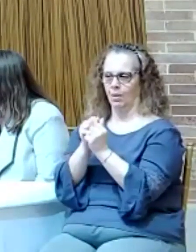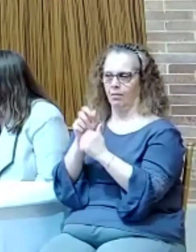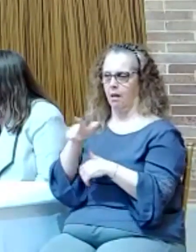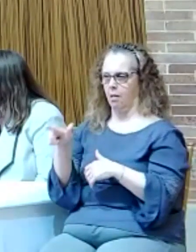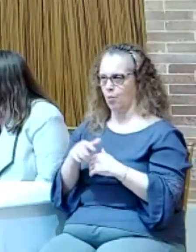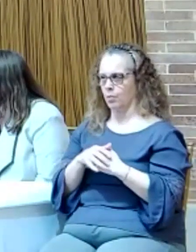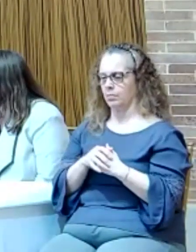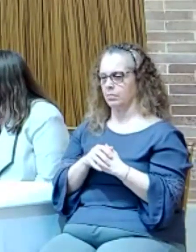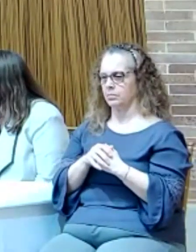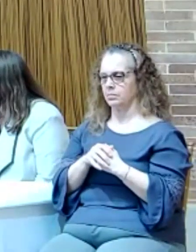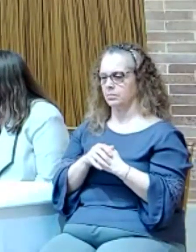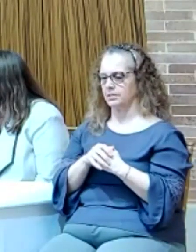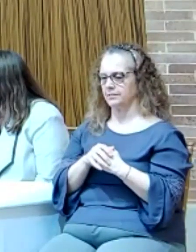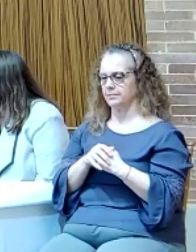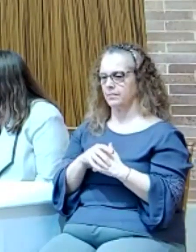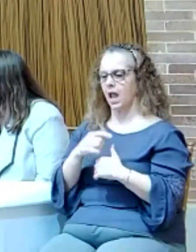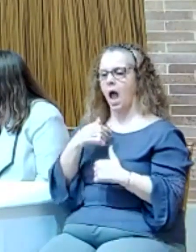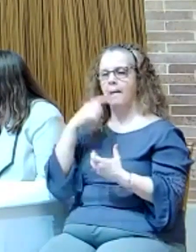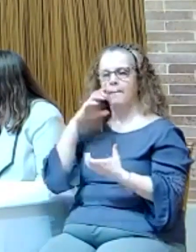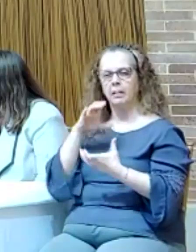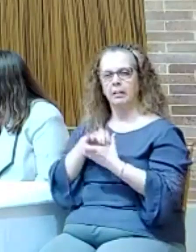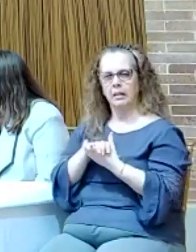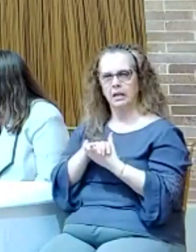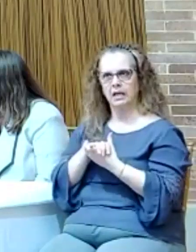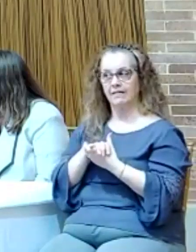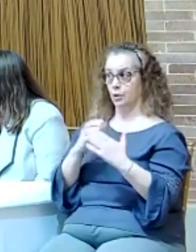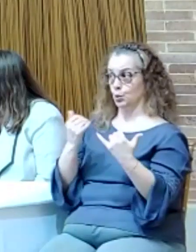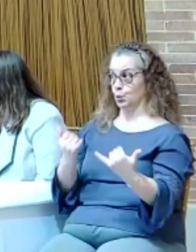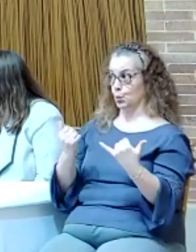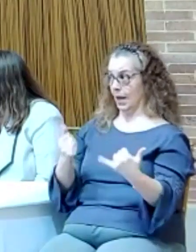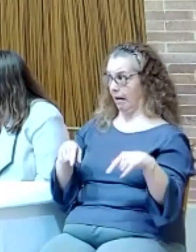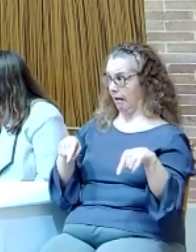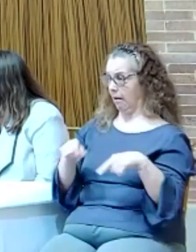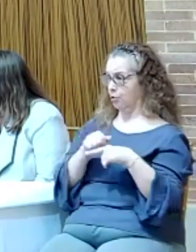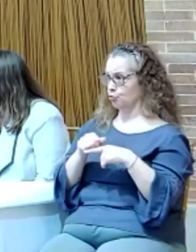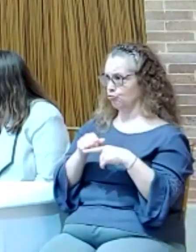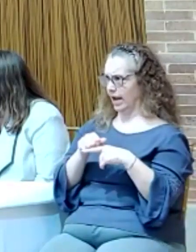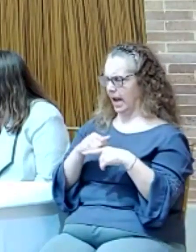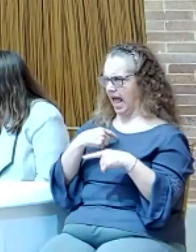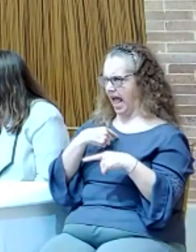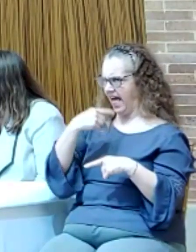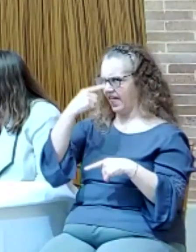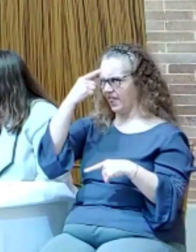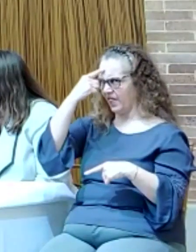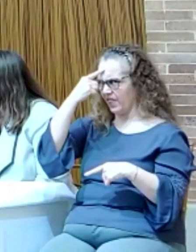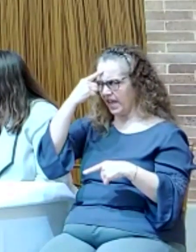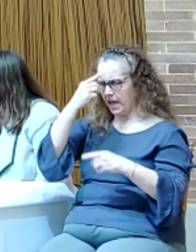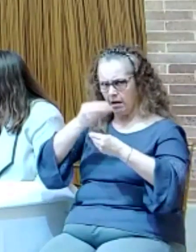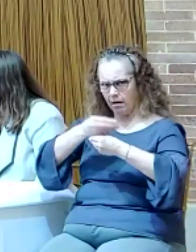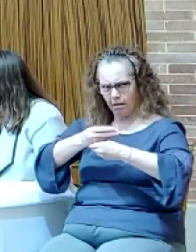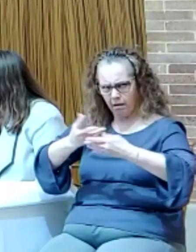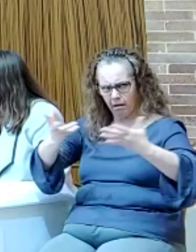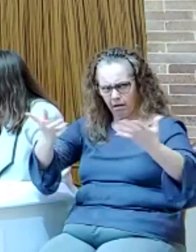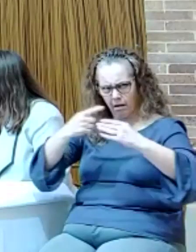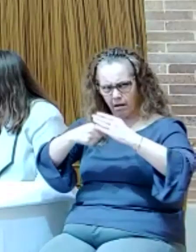um I believe as part of today's um training that um a handout is going to be